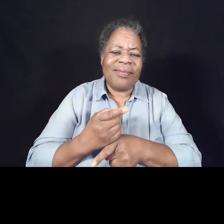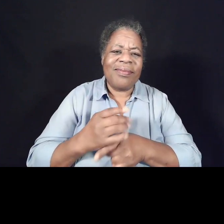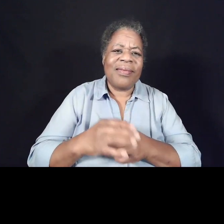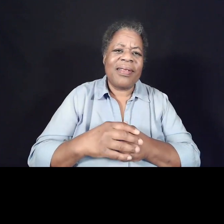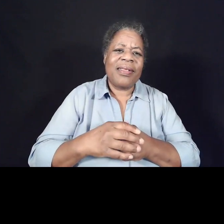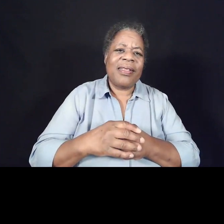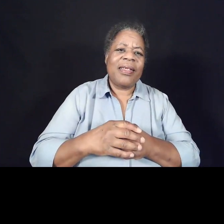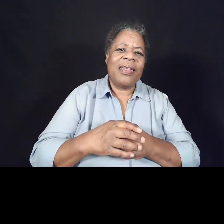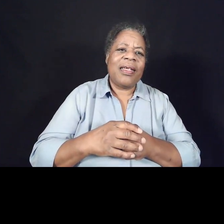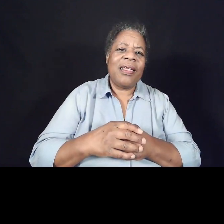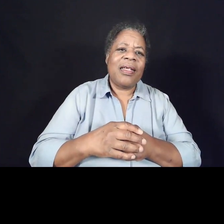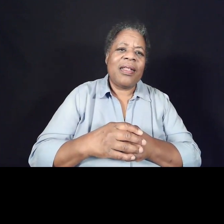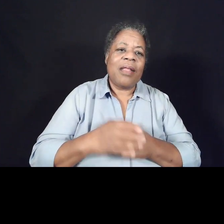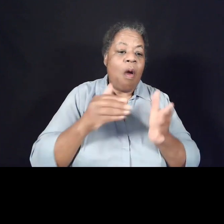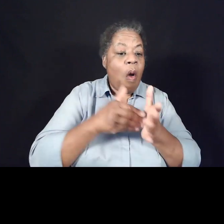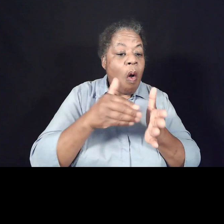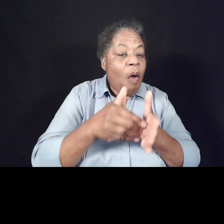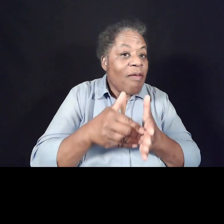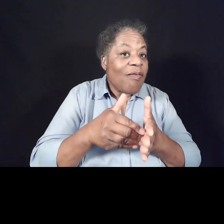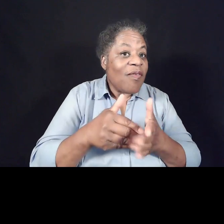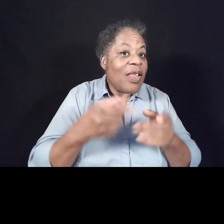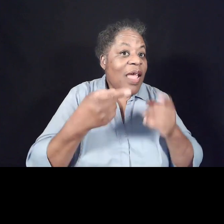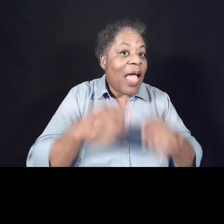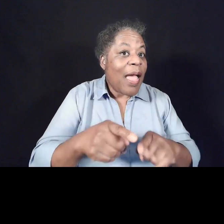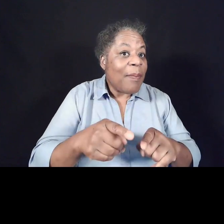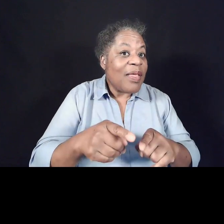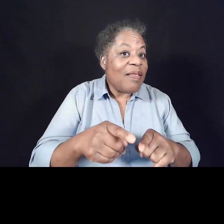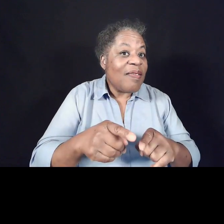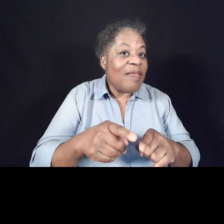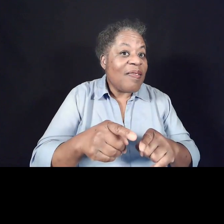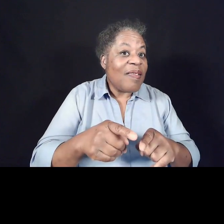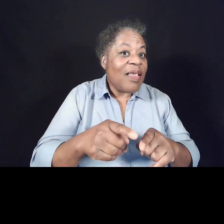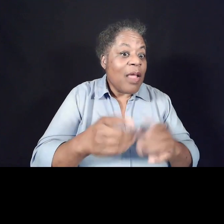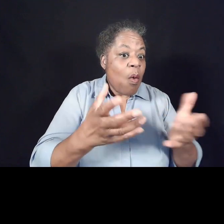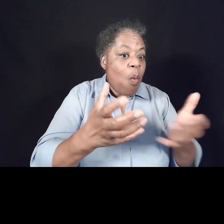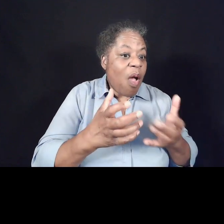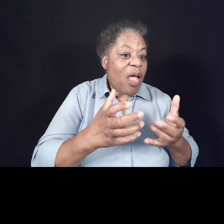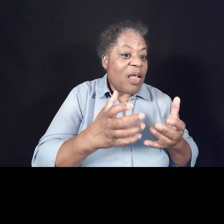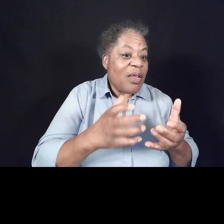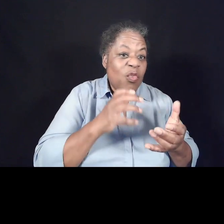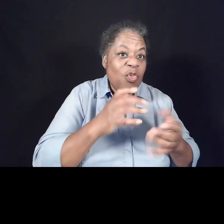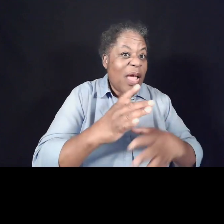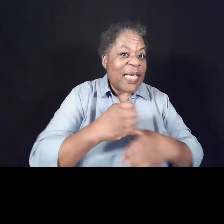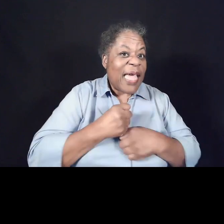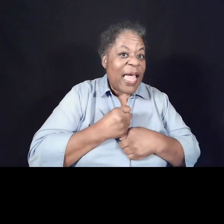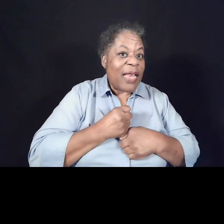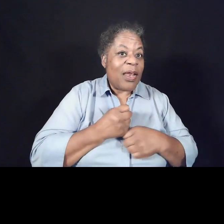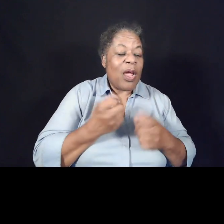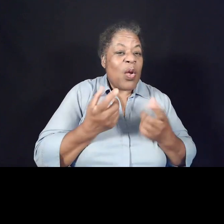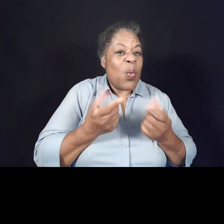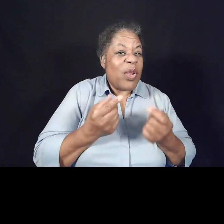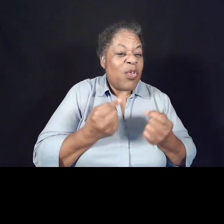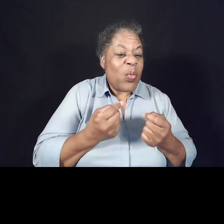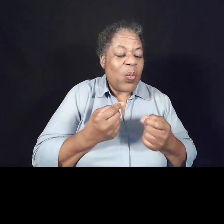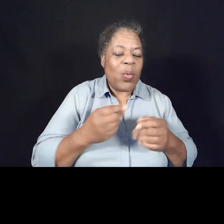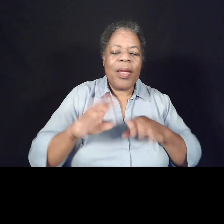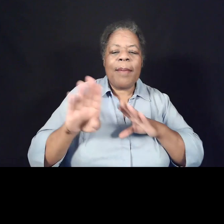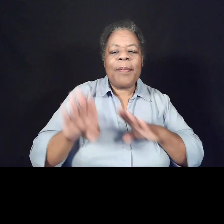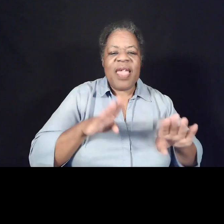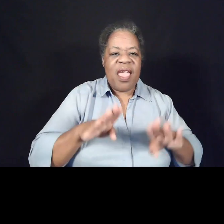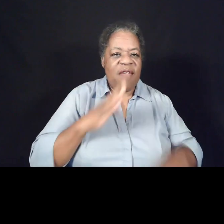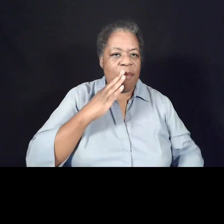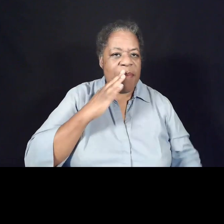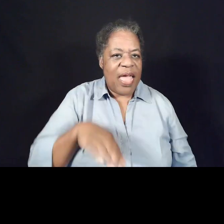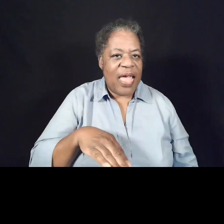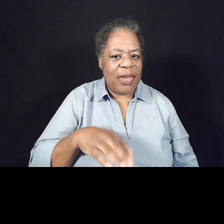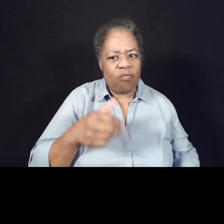Unfortunately, what often happens when we don't get what we want is that we start behaving badly. We try